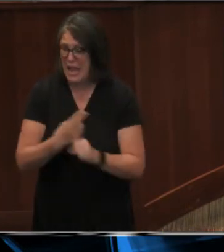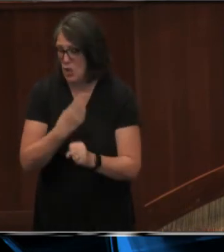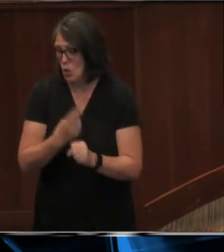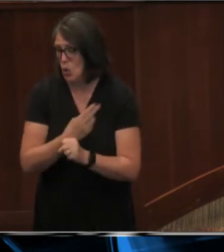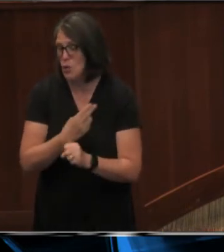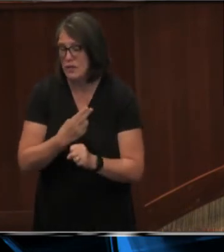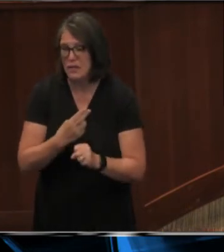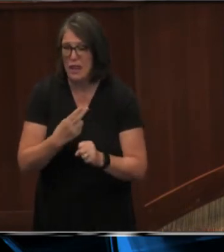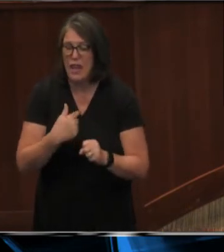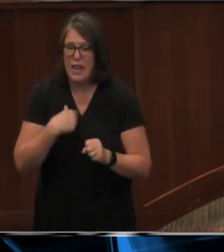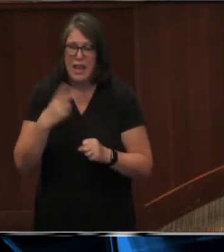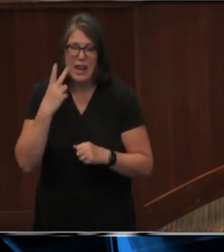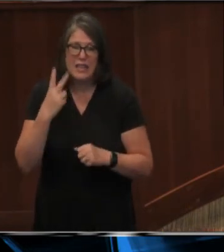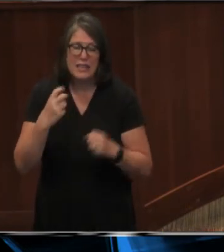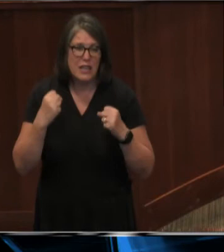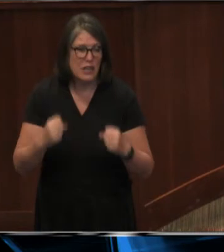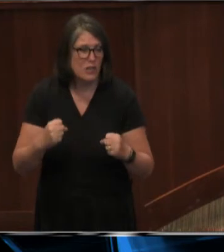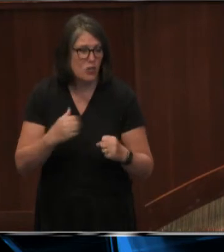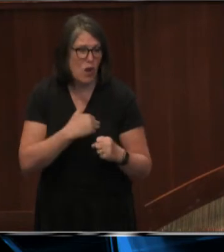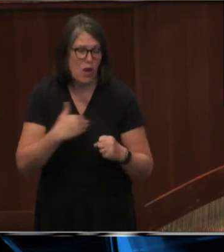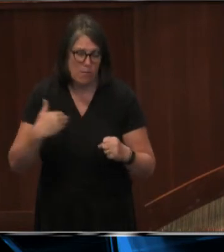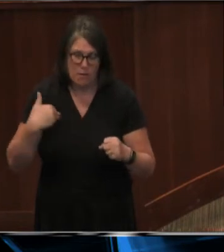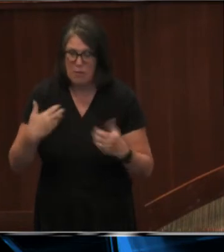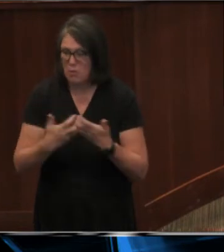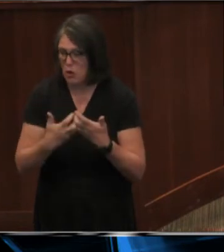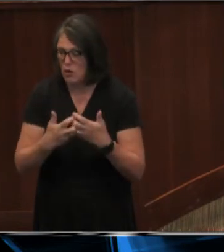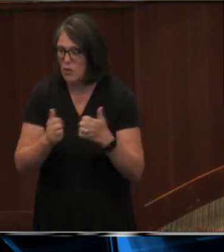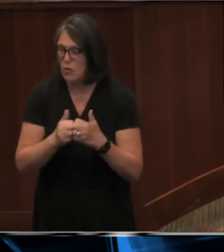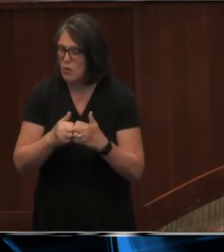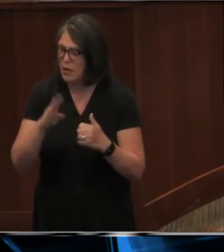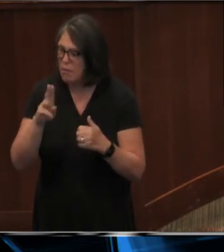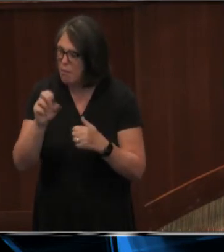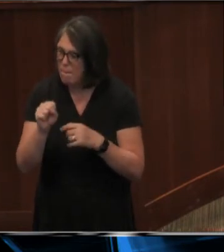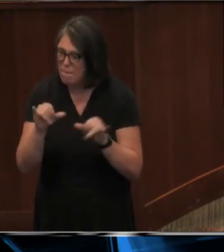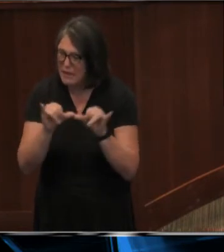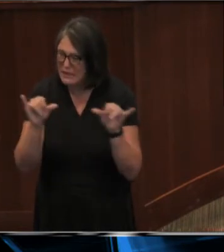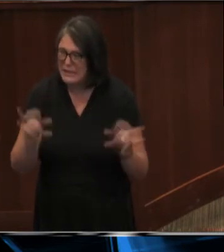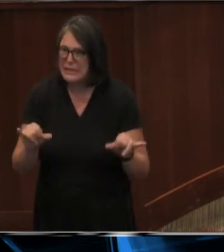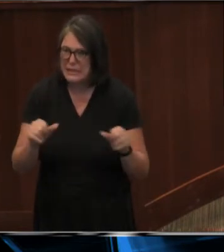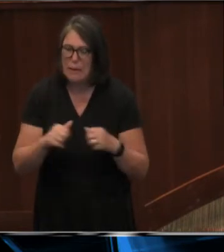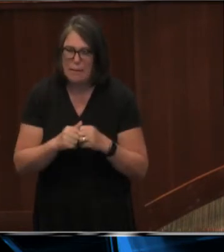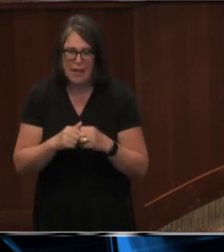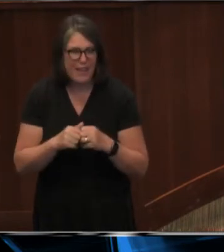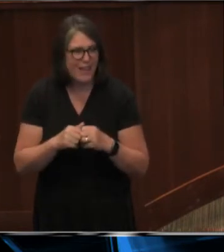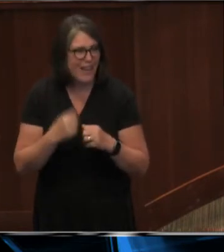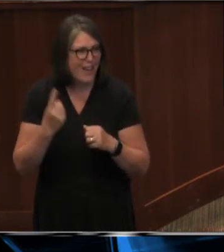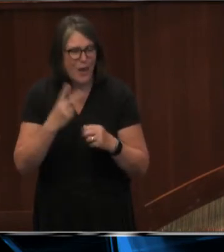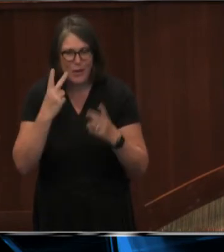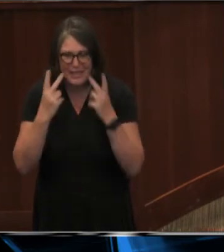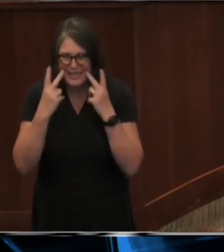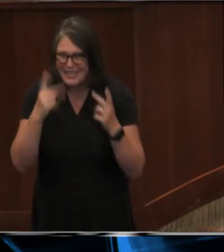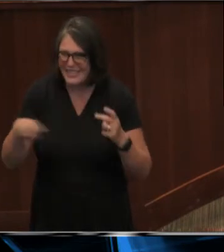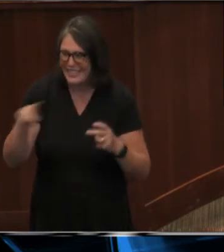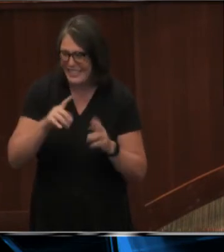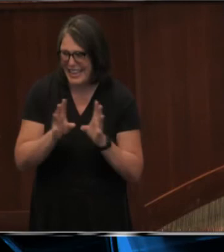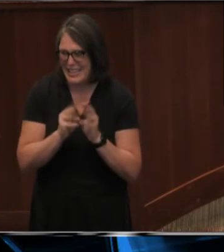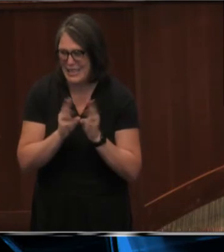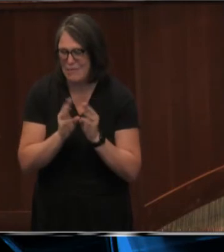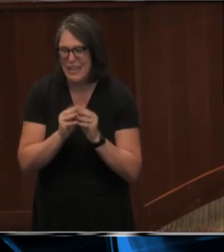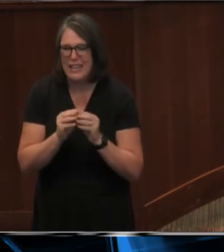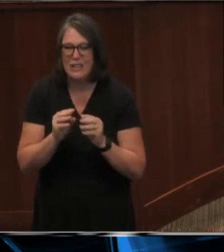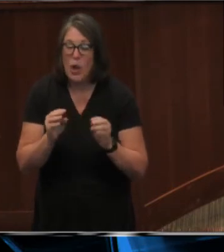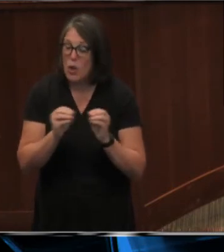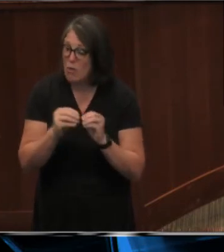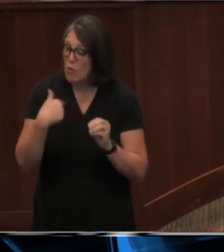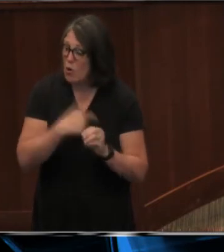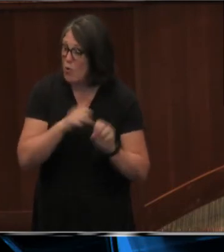a strong member of our partnership too with Grade Line Buses, that I always see you at these meetings as well. And the more